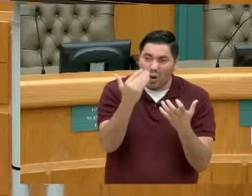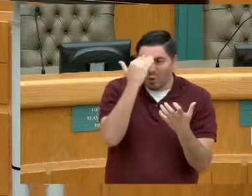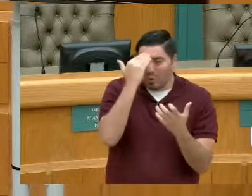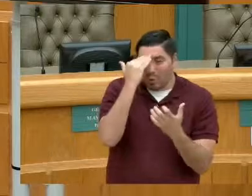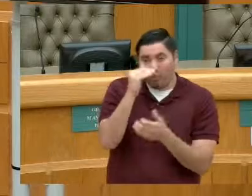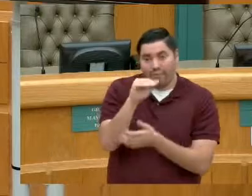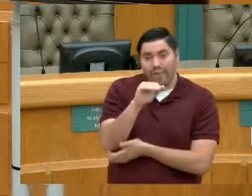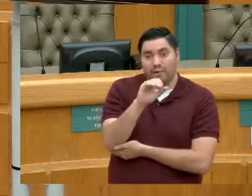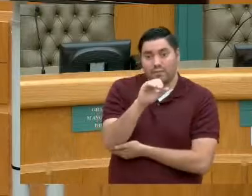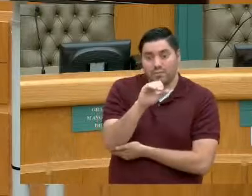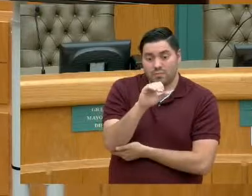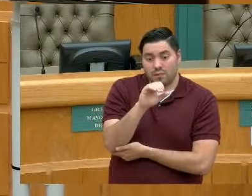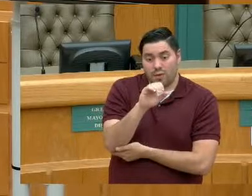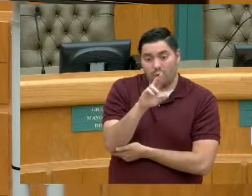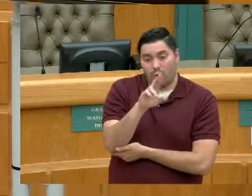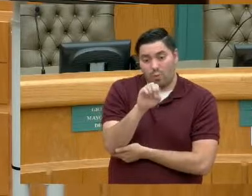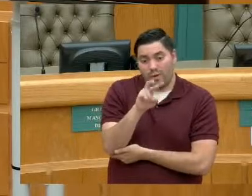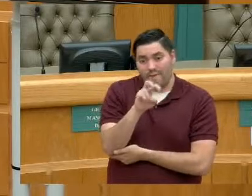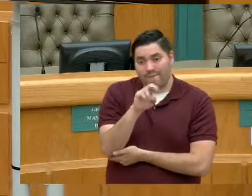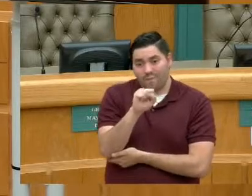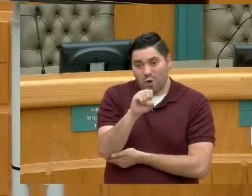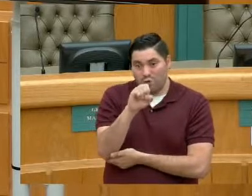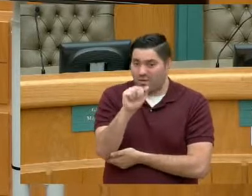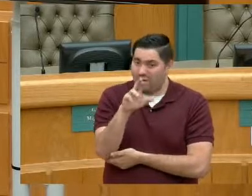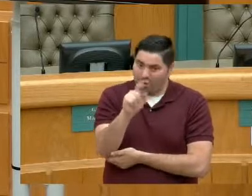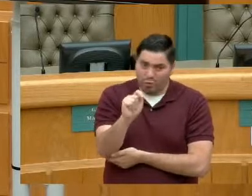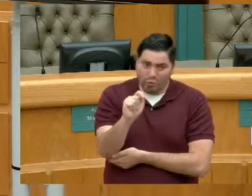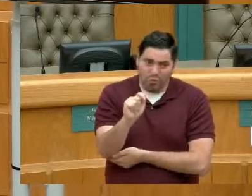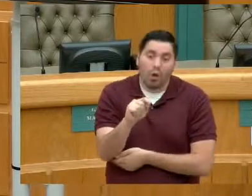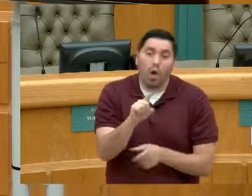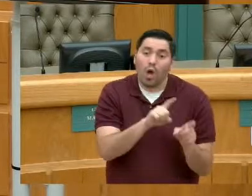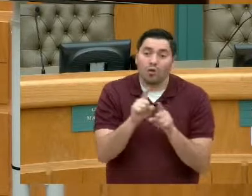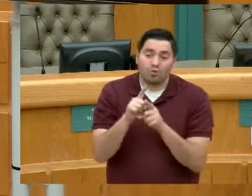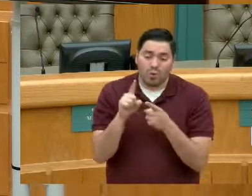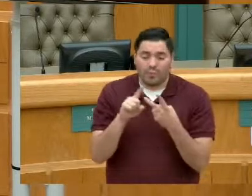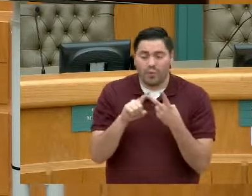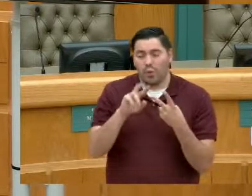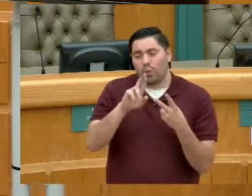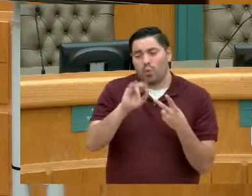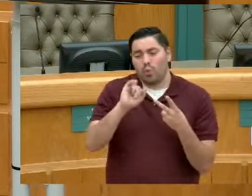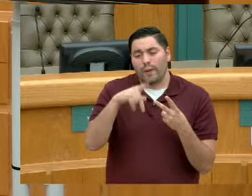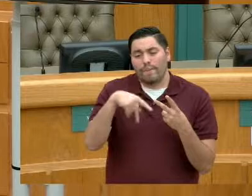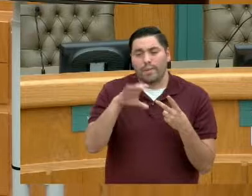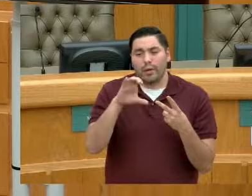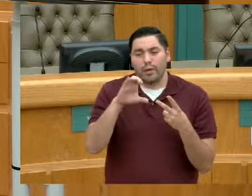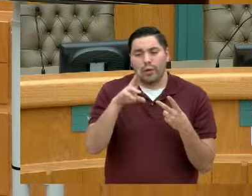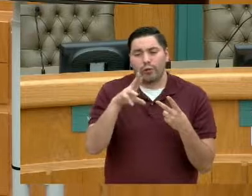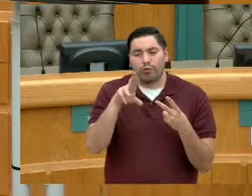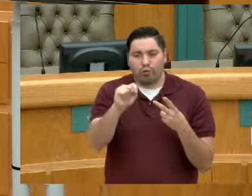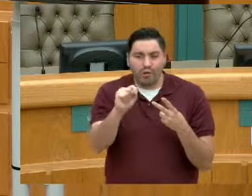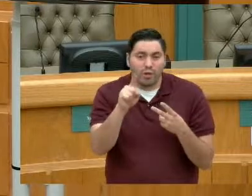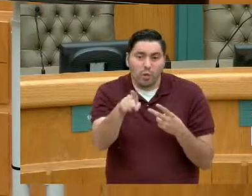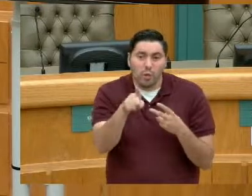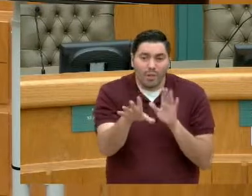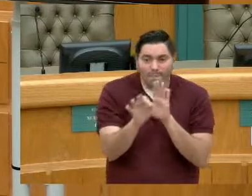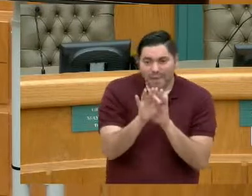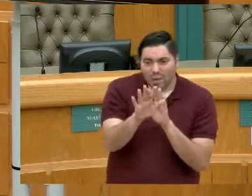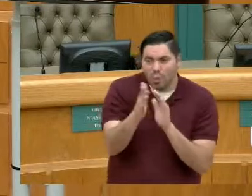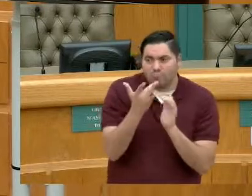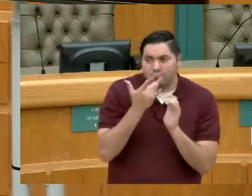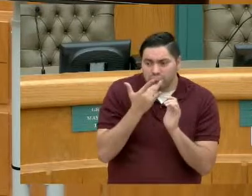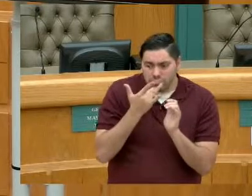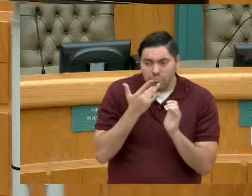storm reverse alert with you. And I would suggest that you do rip currents as well. So choose your customization so you can